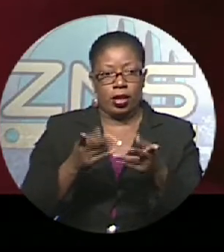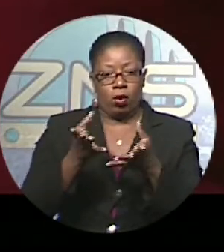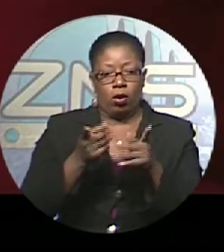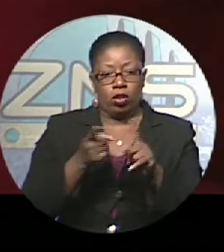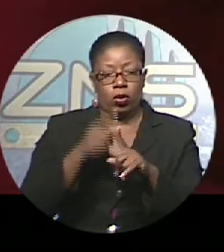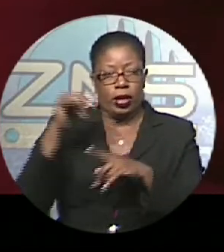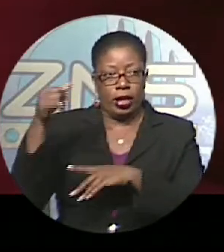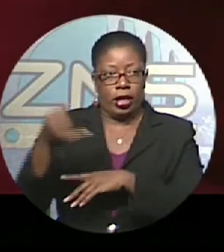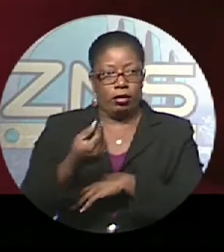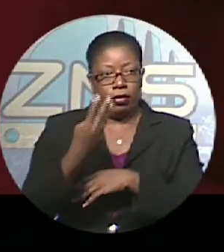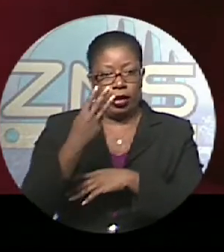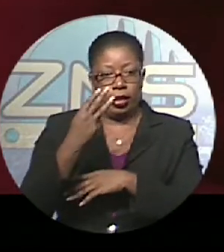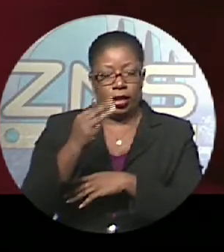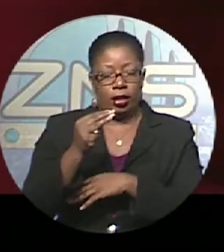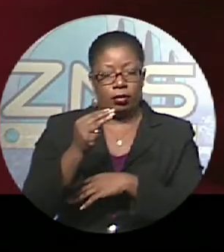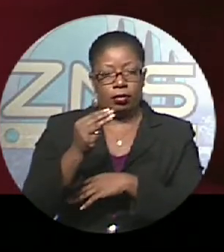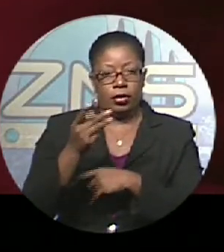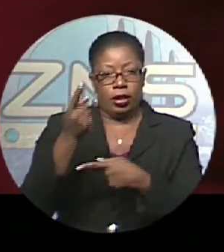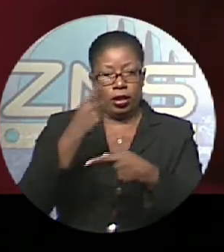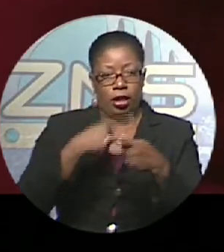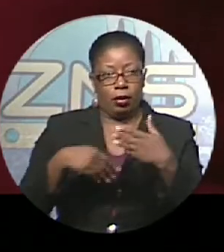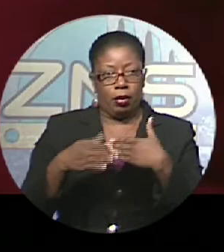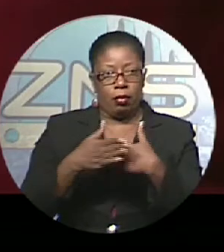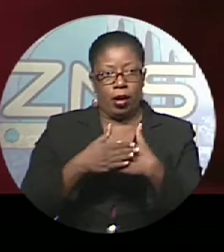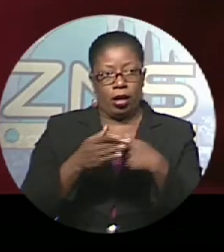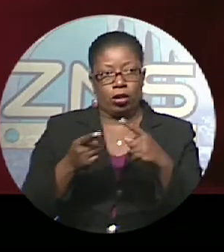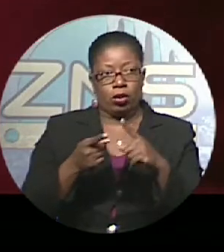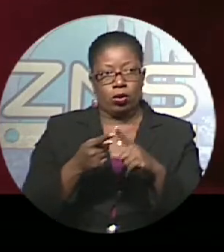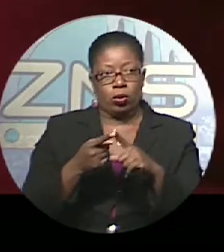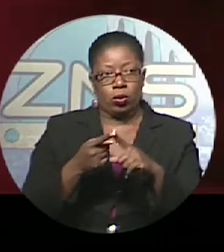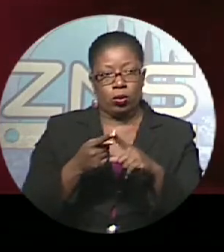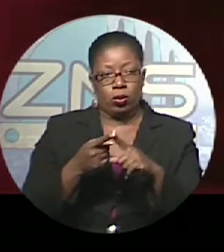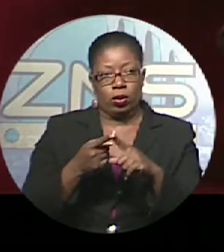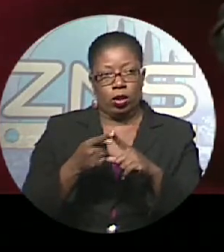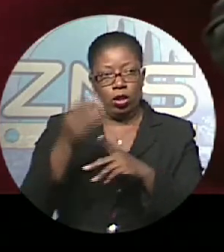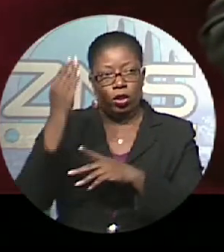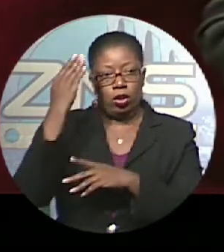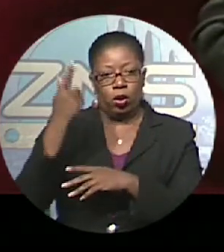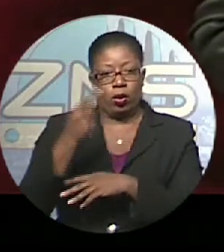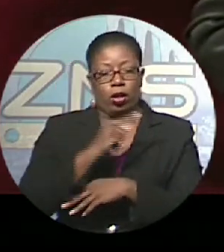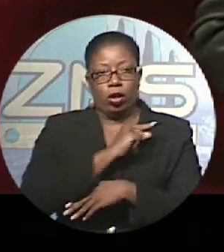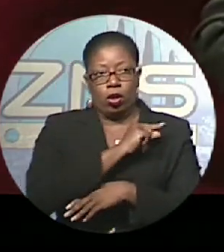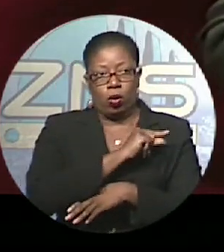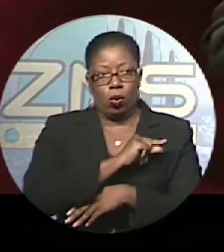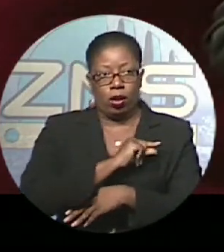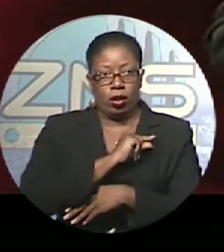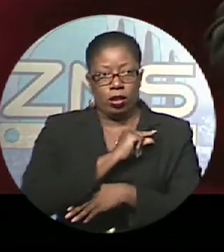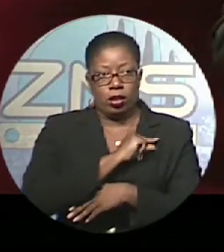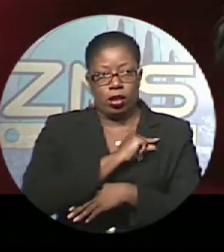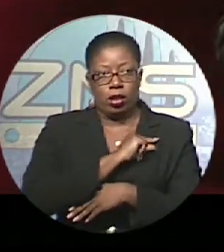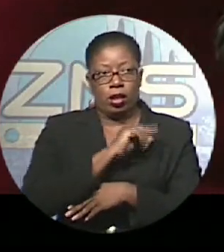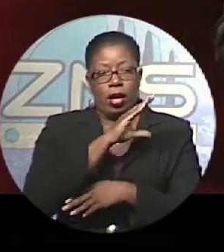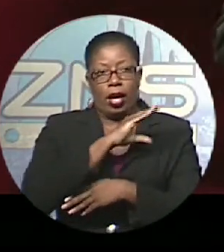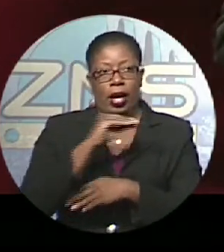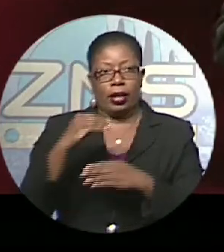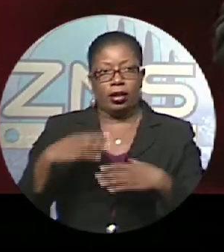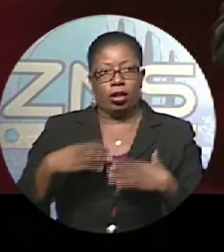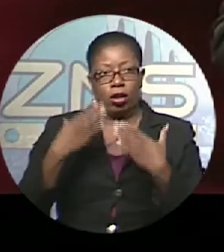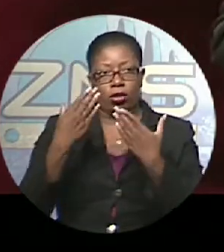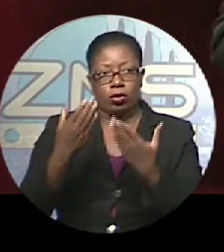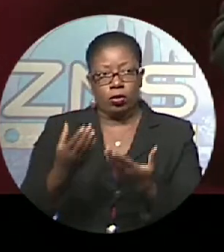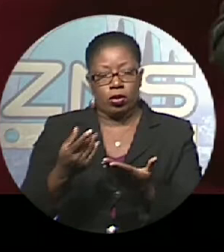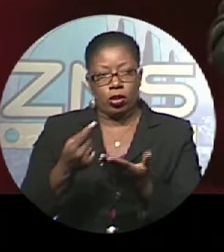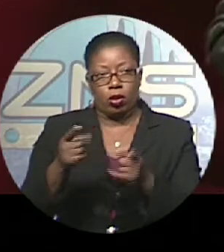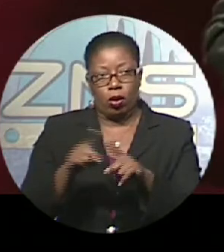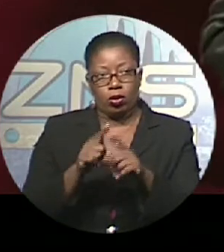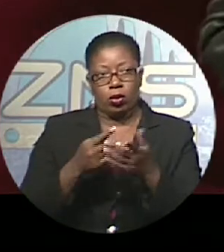him, in coming back, to note the quality and the tone of contributions in debate in